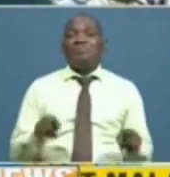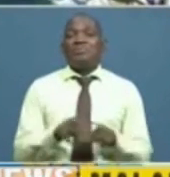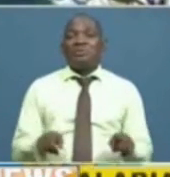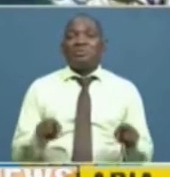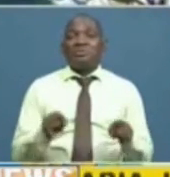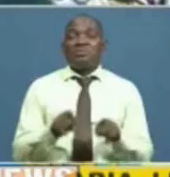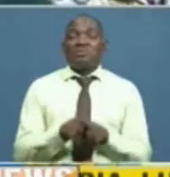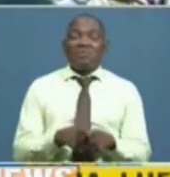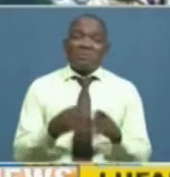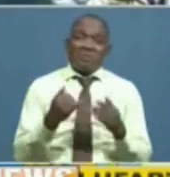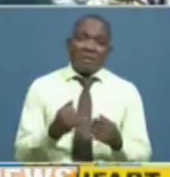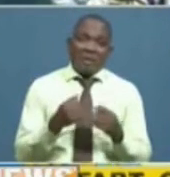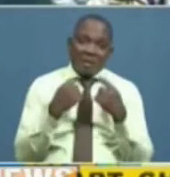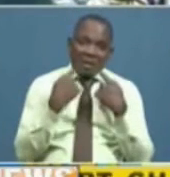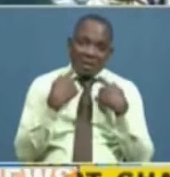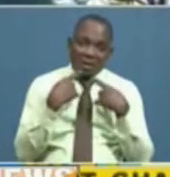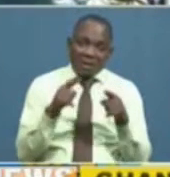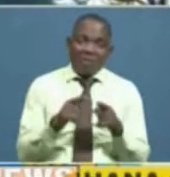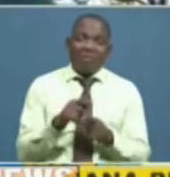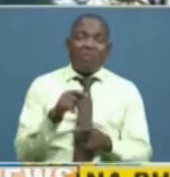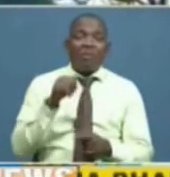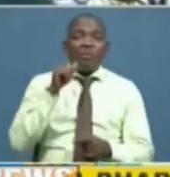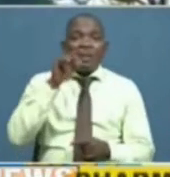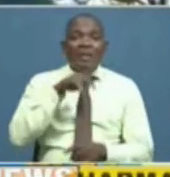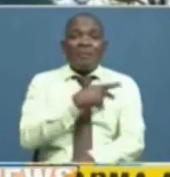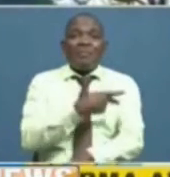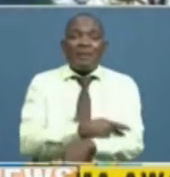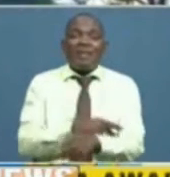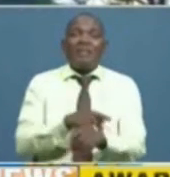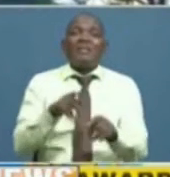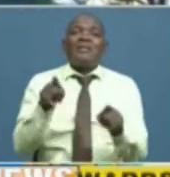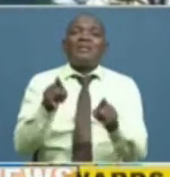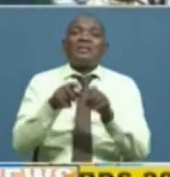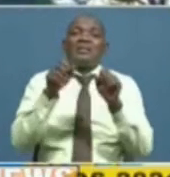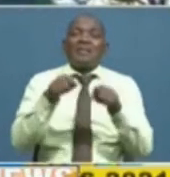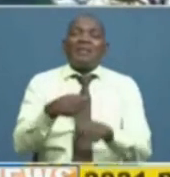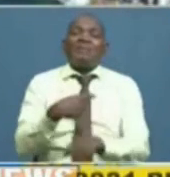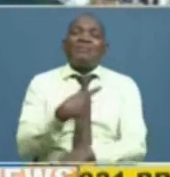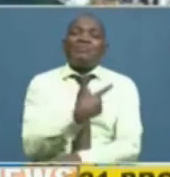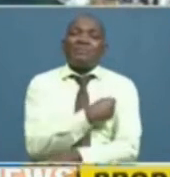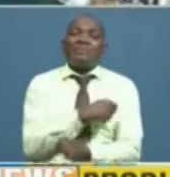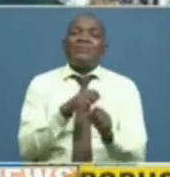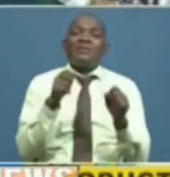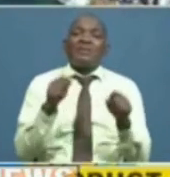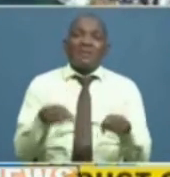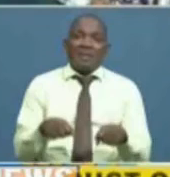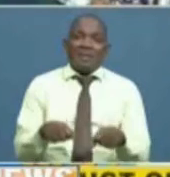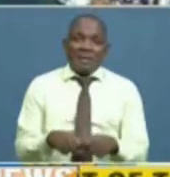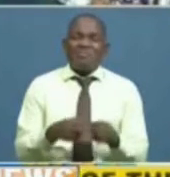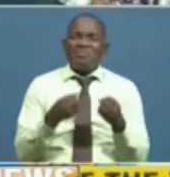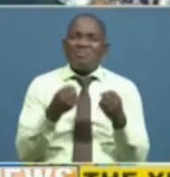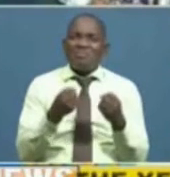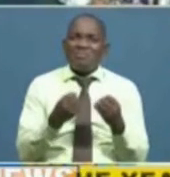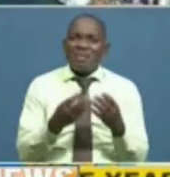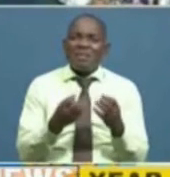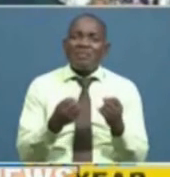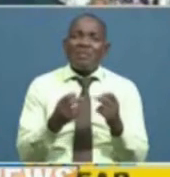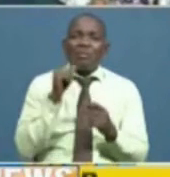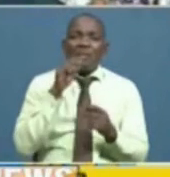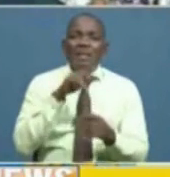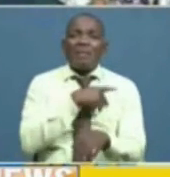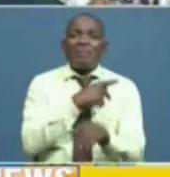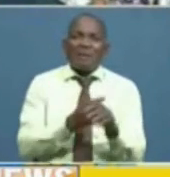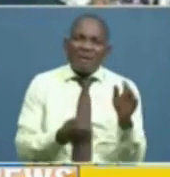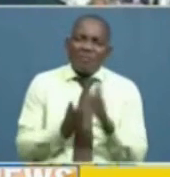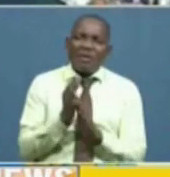now said that pregnant women can also have the Pfizer vaccines. We have seen a lot of pregnant women going